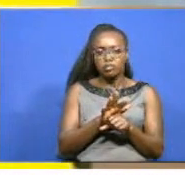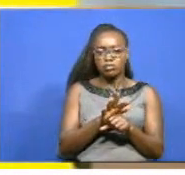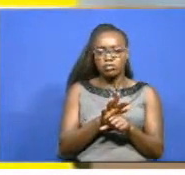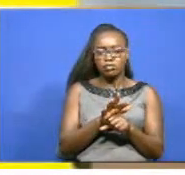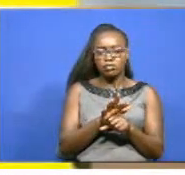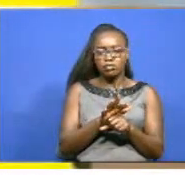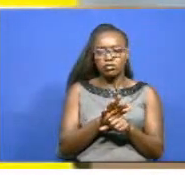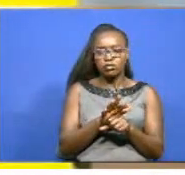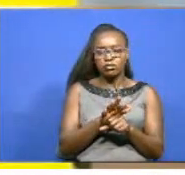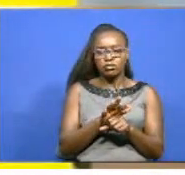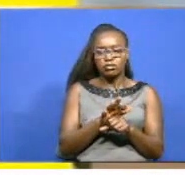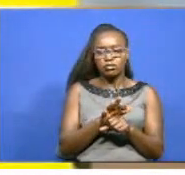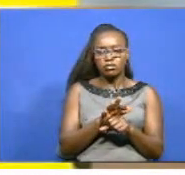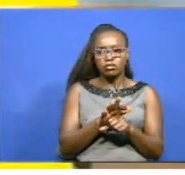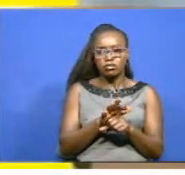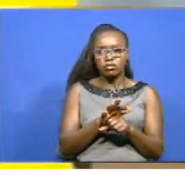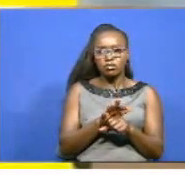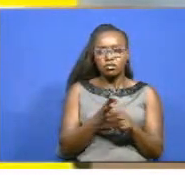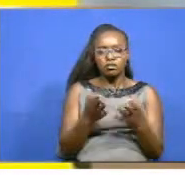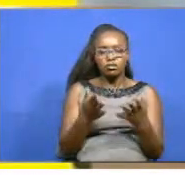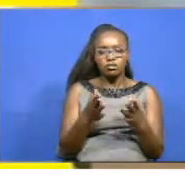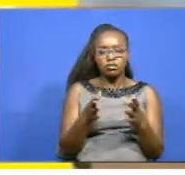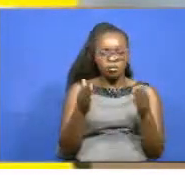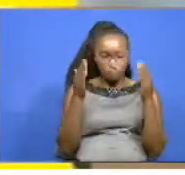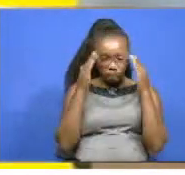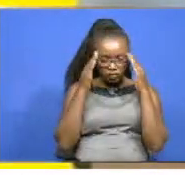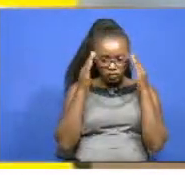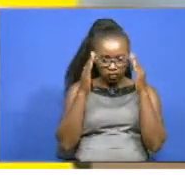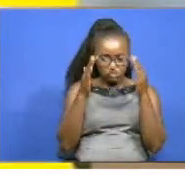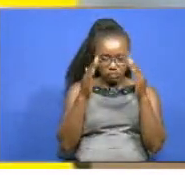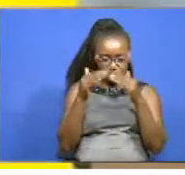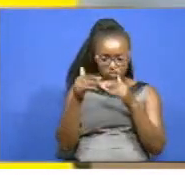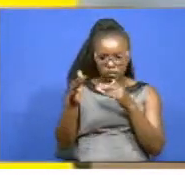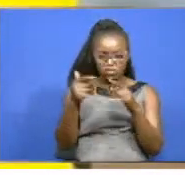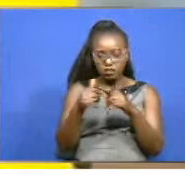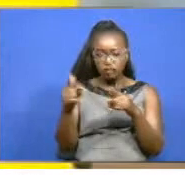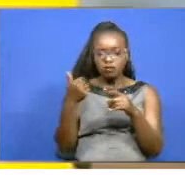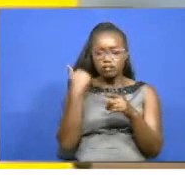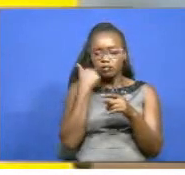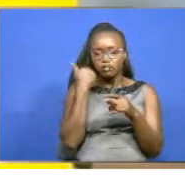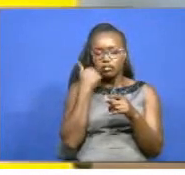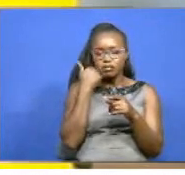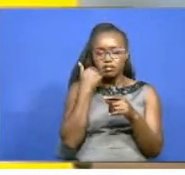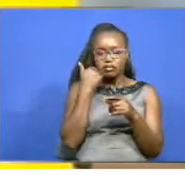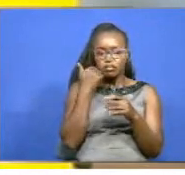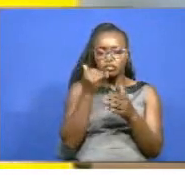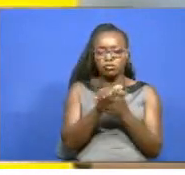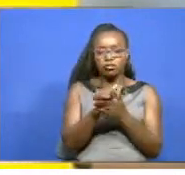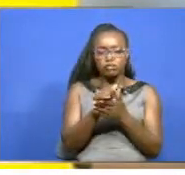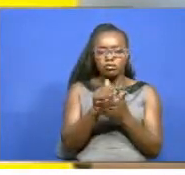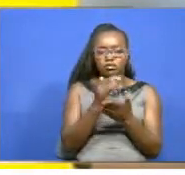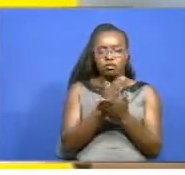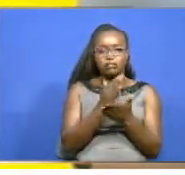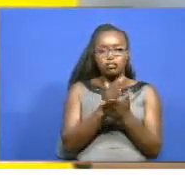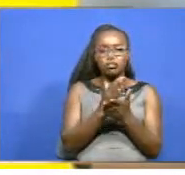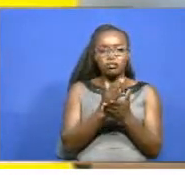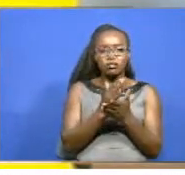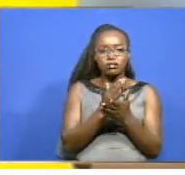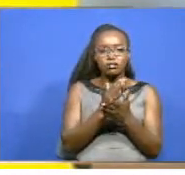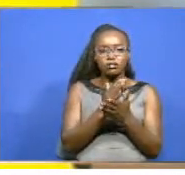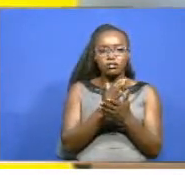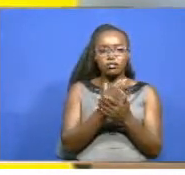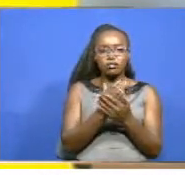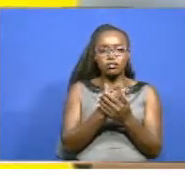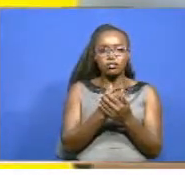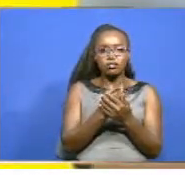against COVID-19 sort of took our attention away from other forms of diseases that are really